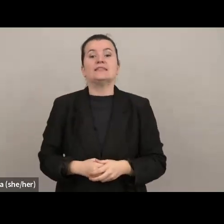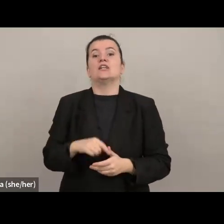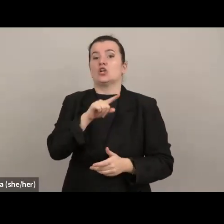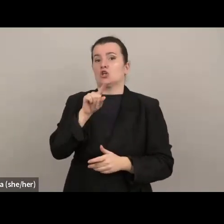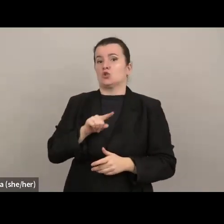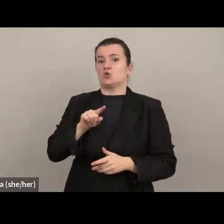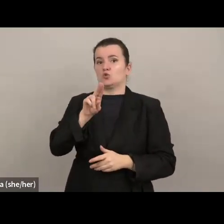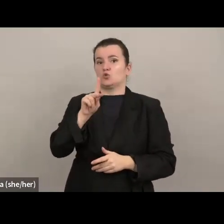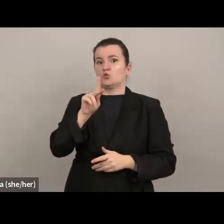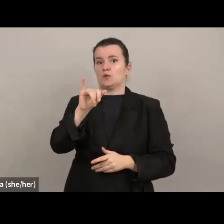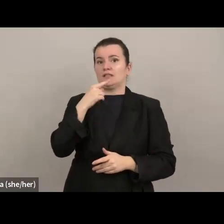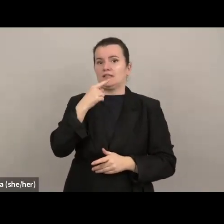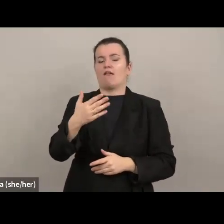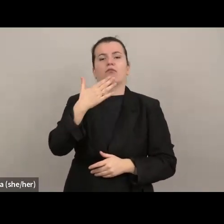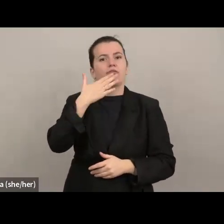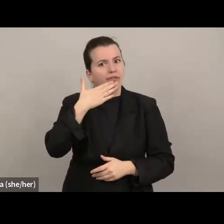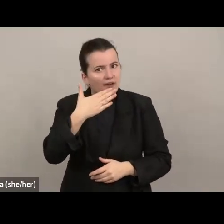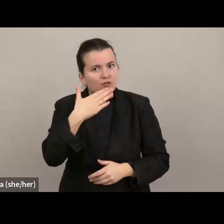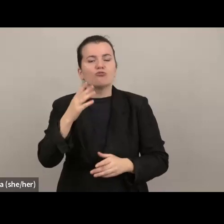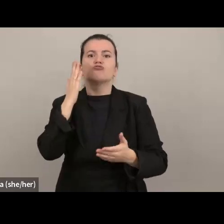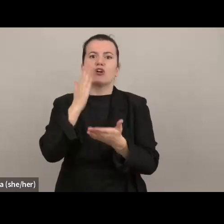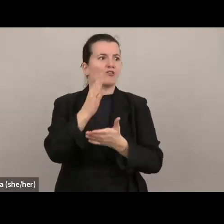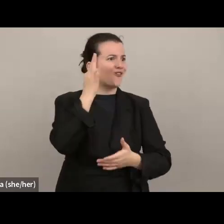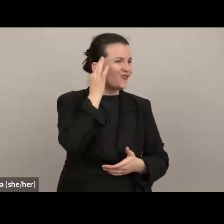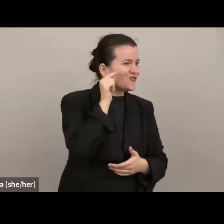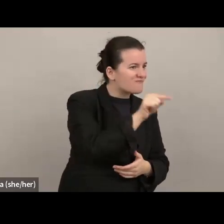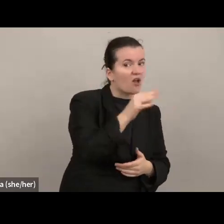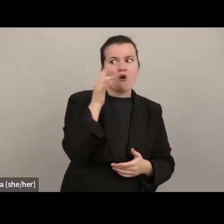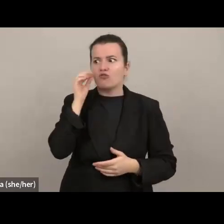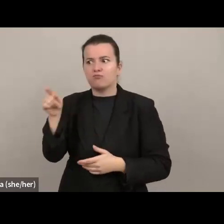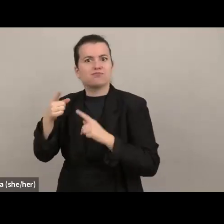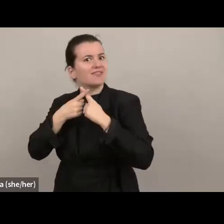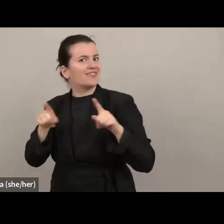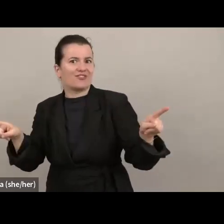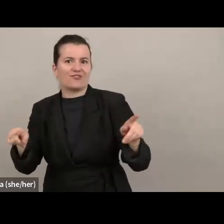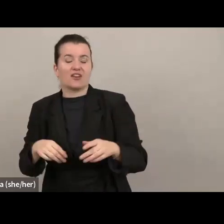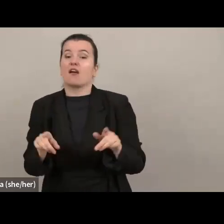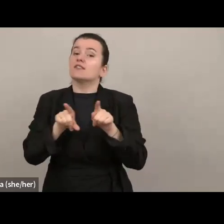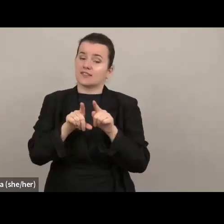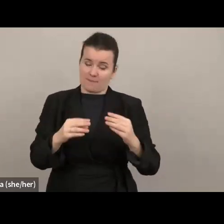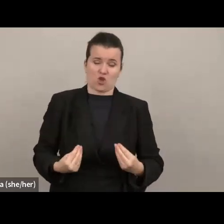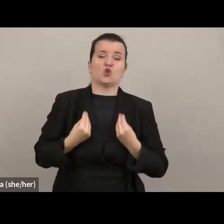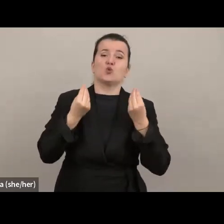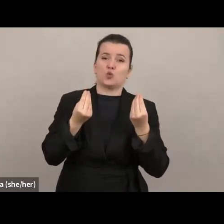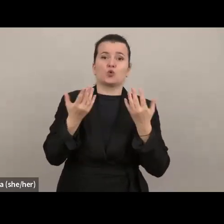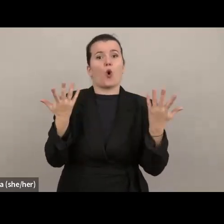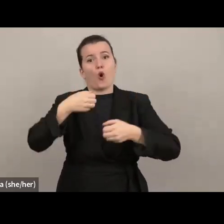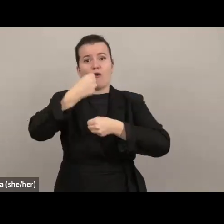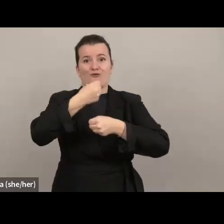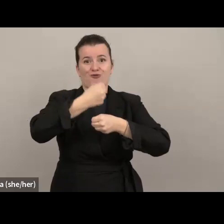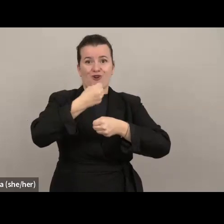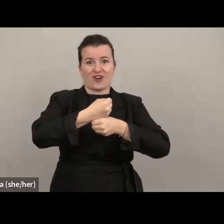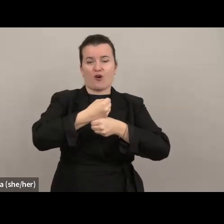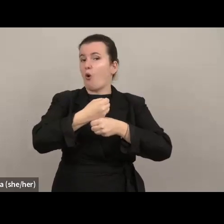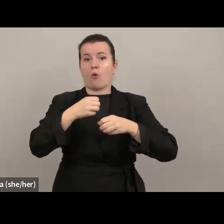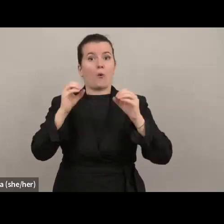really hoping that we can also draw on some of the issues around young people, youth, unemployment, and so on. But I'm not going to put words